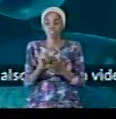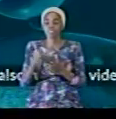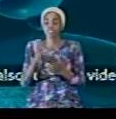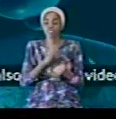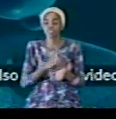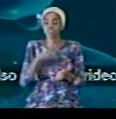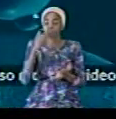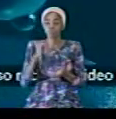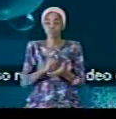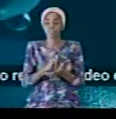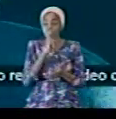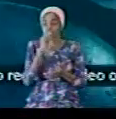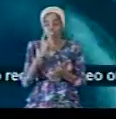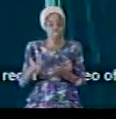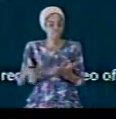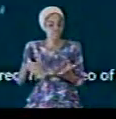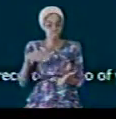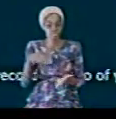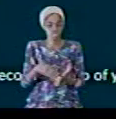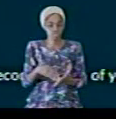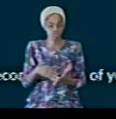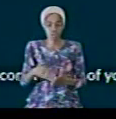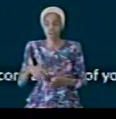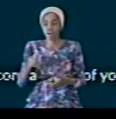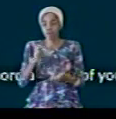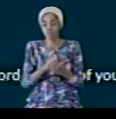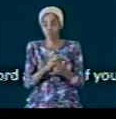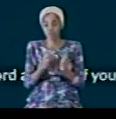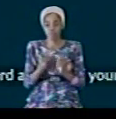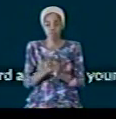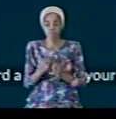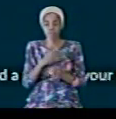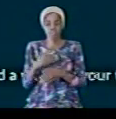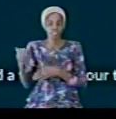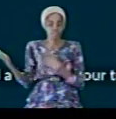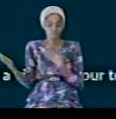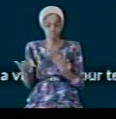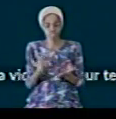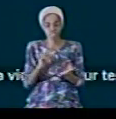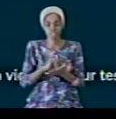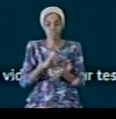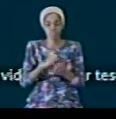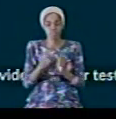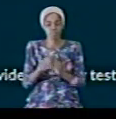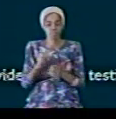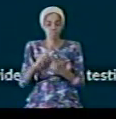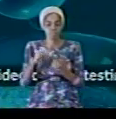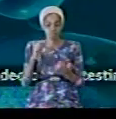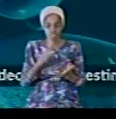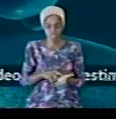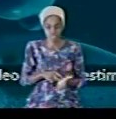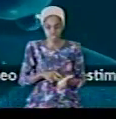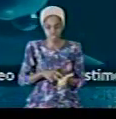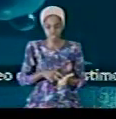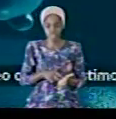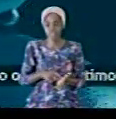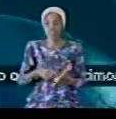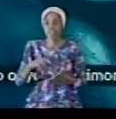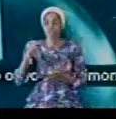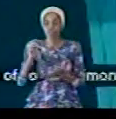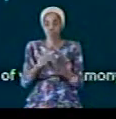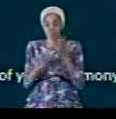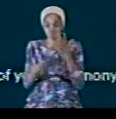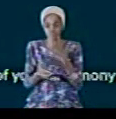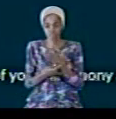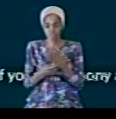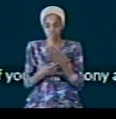that major problem to the triumphant ground, and triumphant power totally dissolved the problem by the